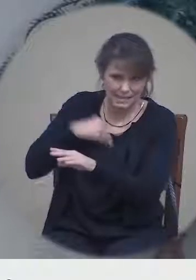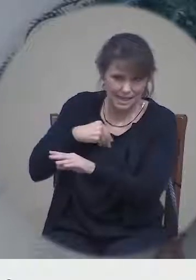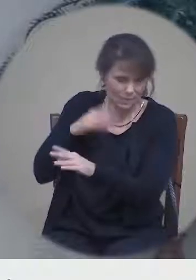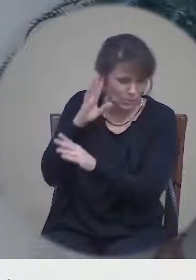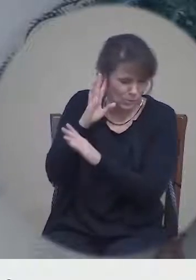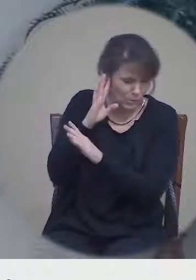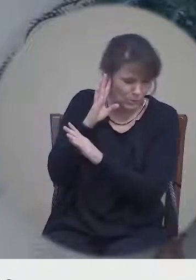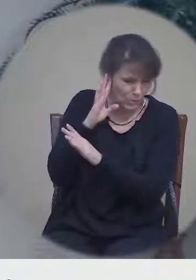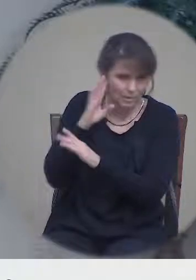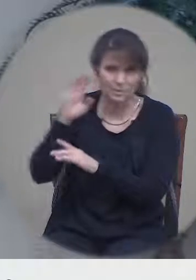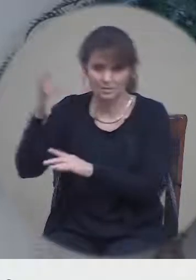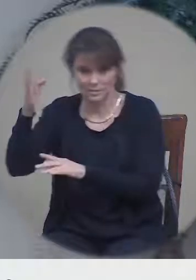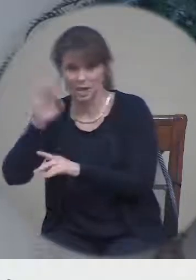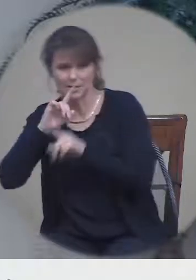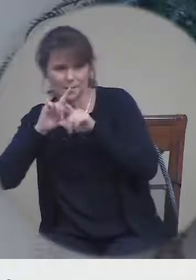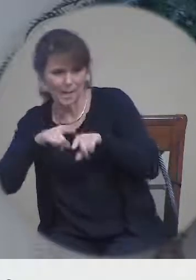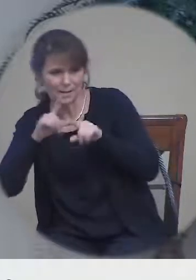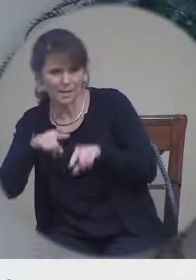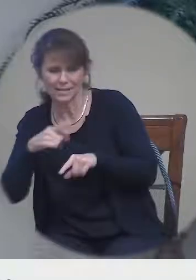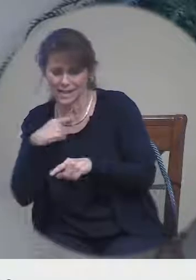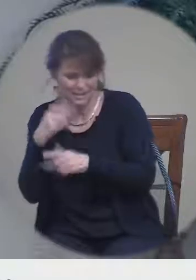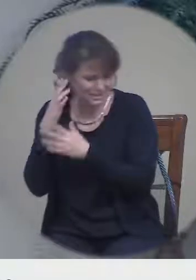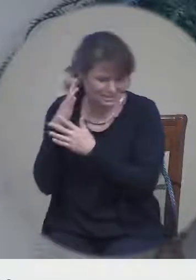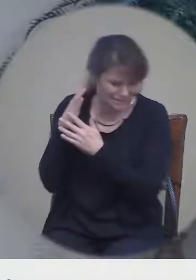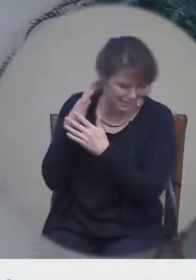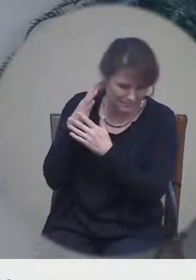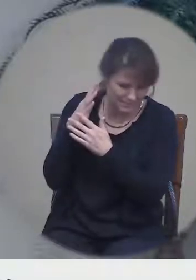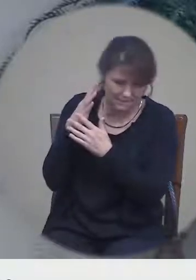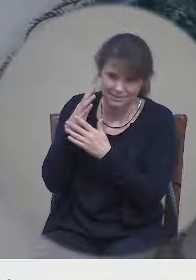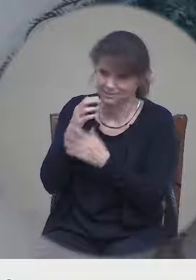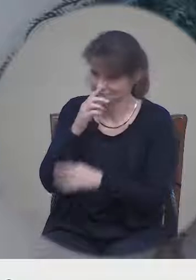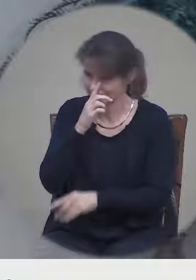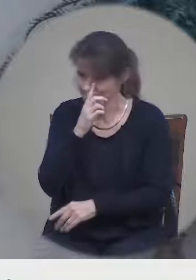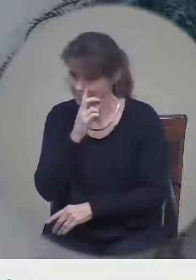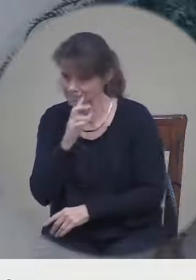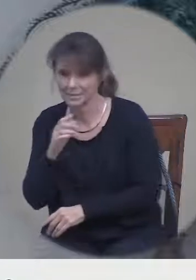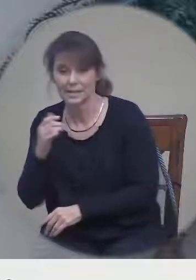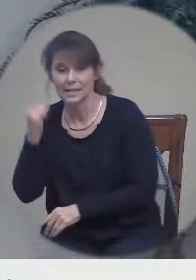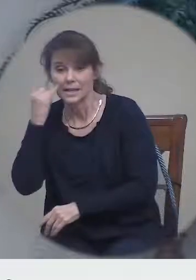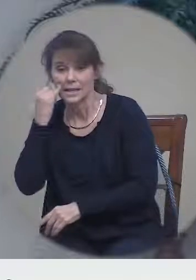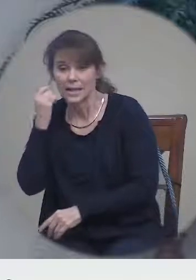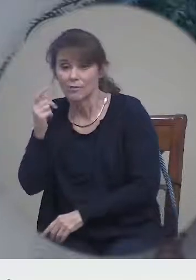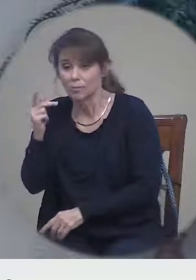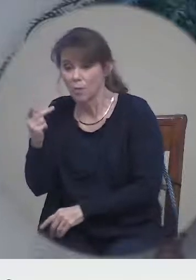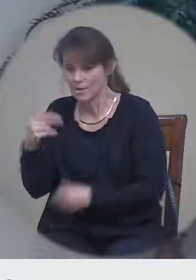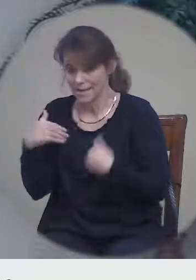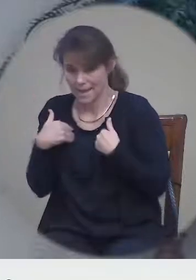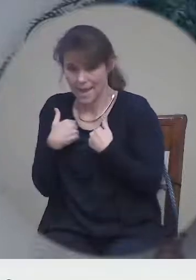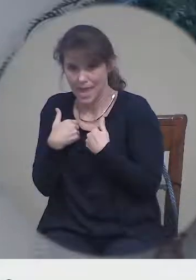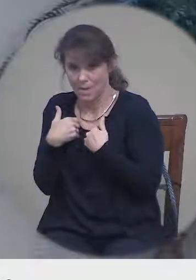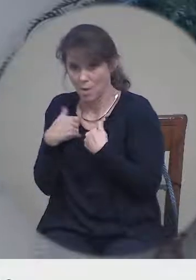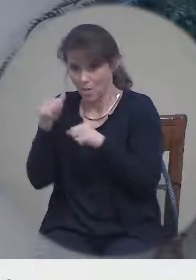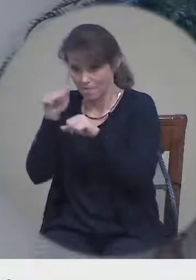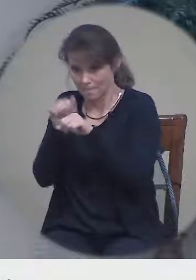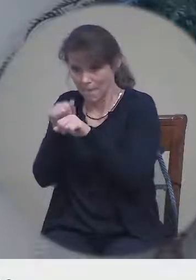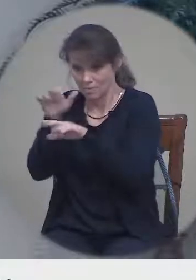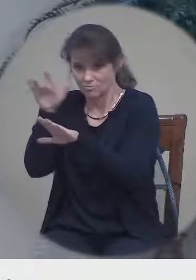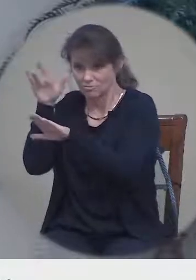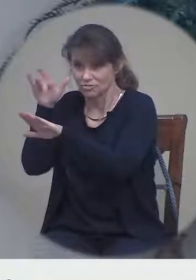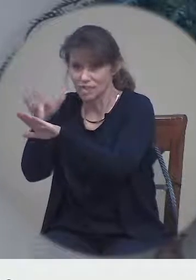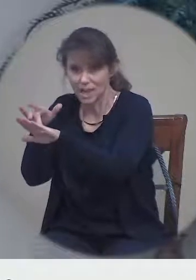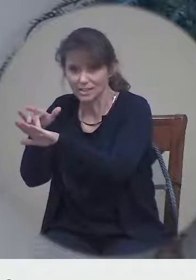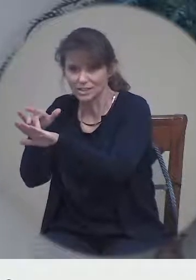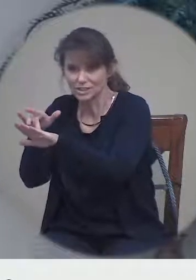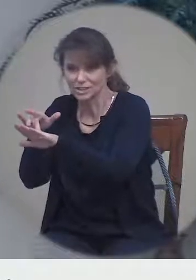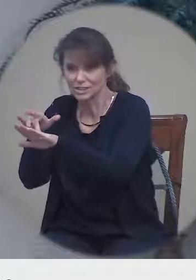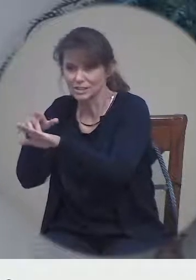commanded. And if so much as a beast touches the mountain, it shall be stoned or shot with an arrow.